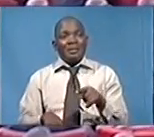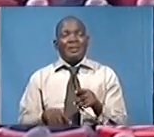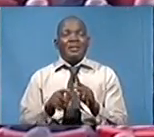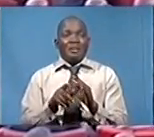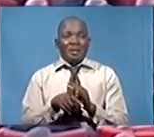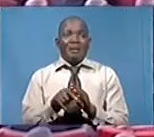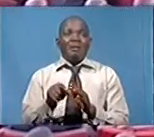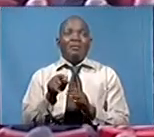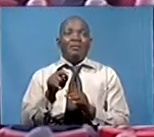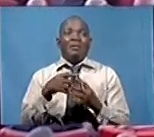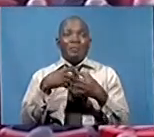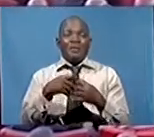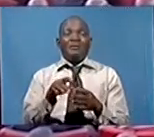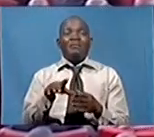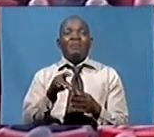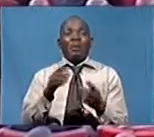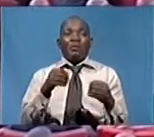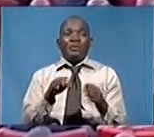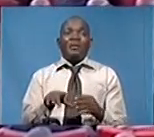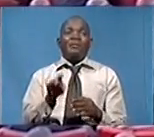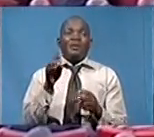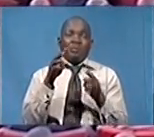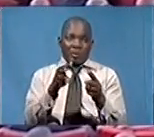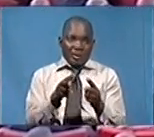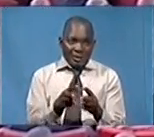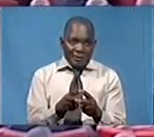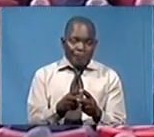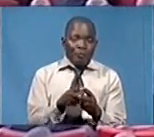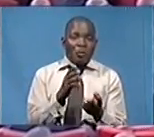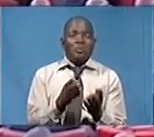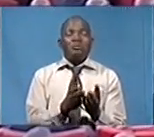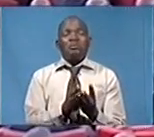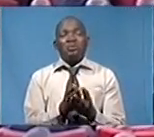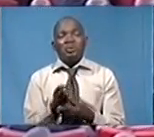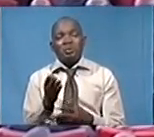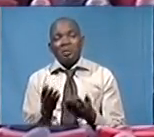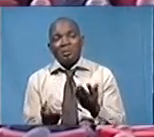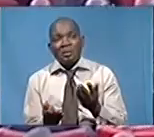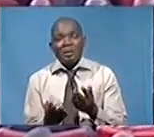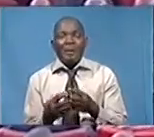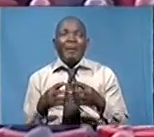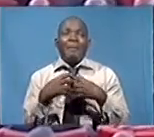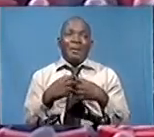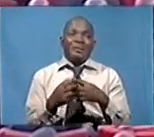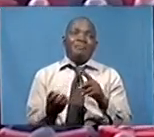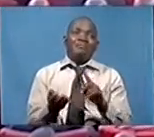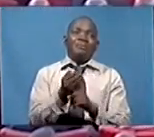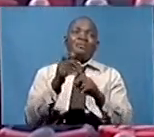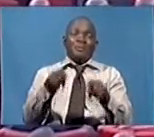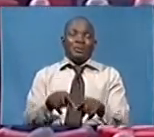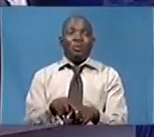verification. That's what I'm doing. Yes. For verification through the machine. Yes, my lord, but